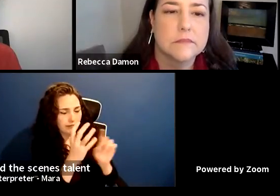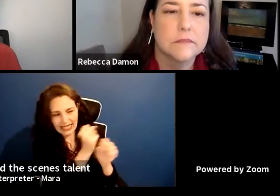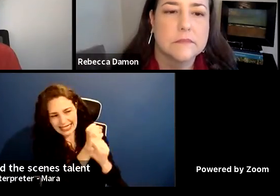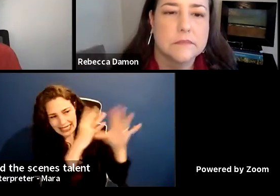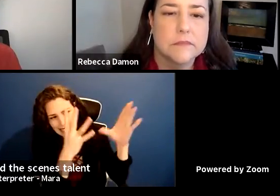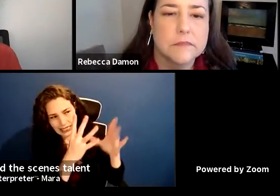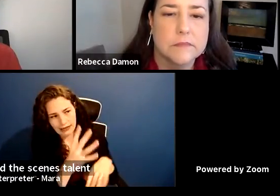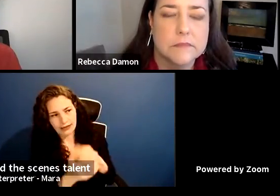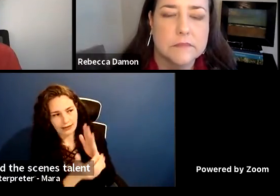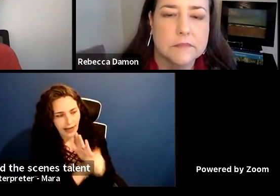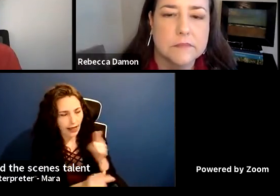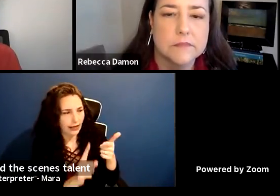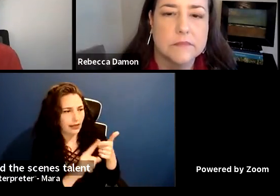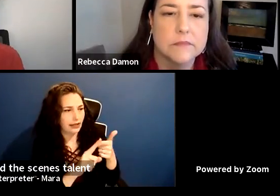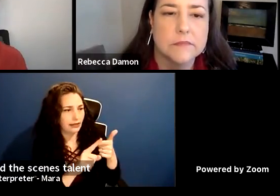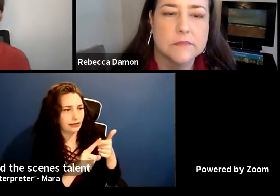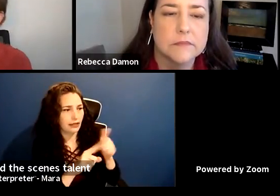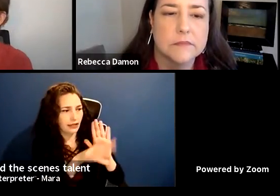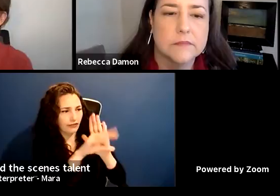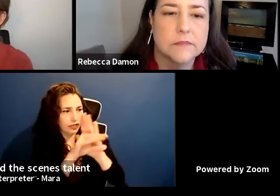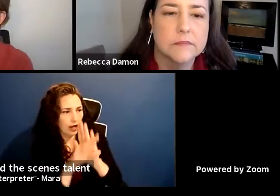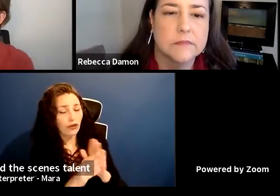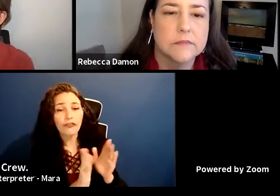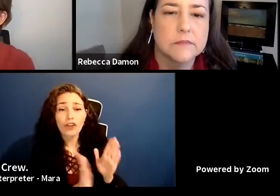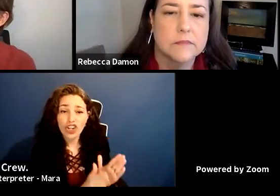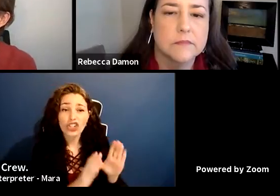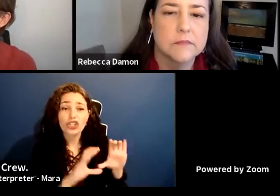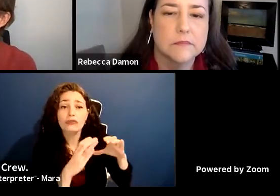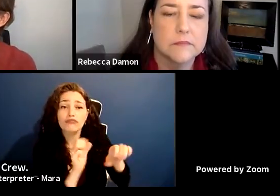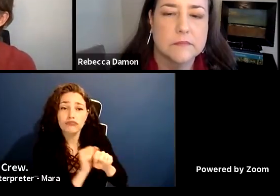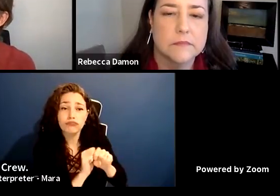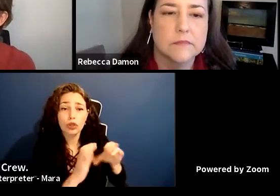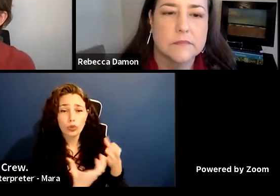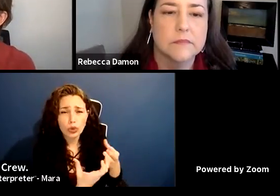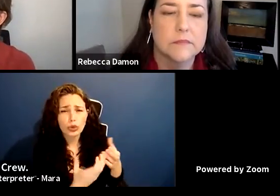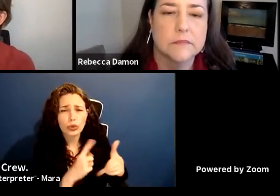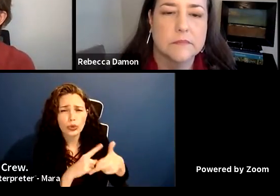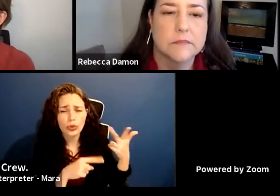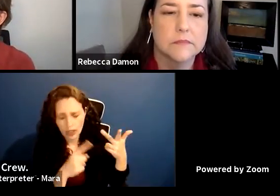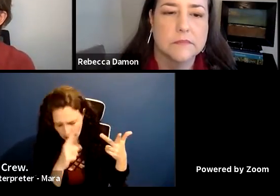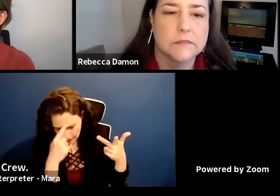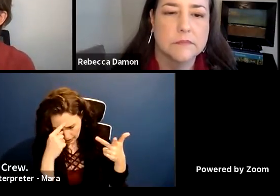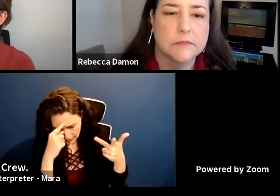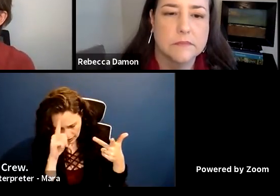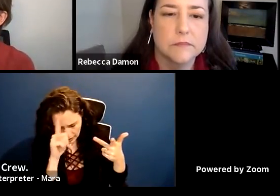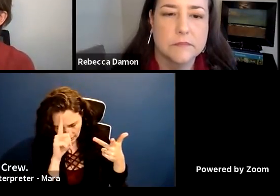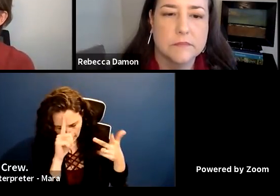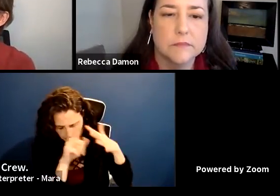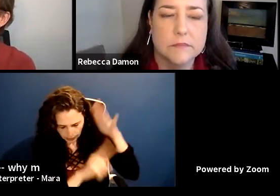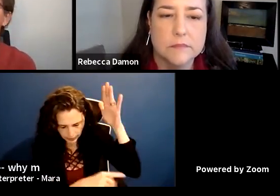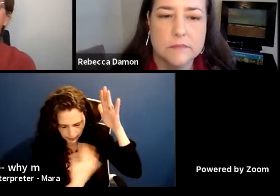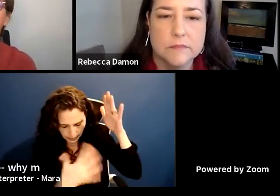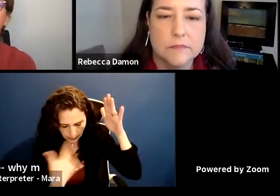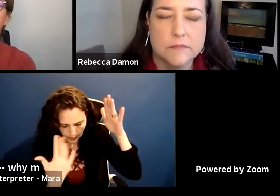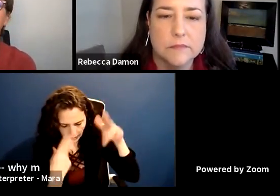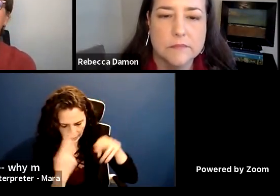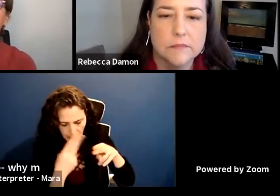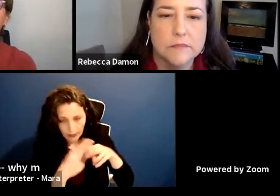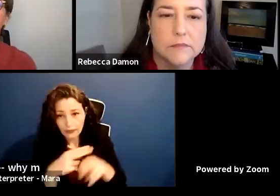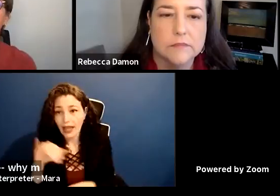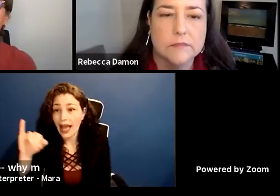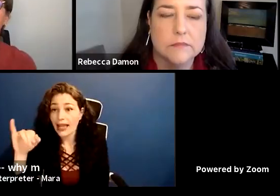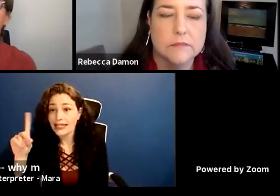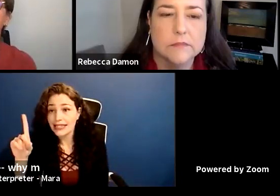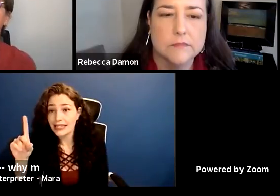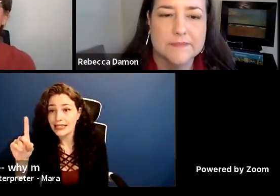crew, they were through, why am I blanking on the? IBW? Yes, thank